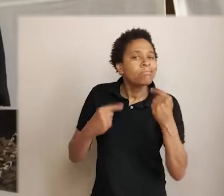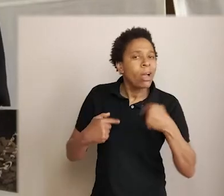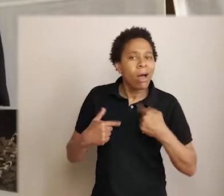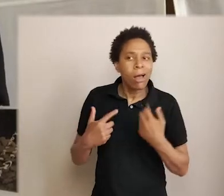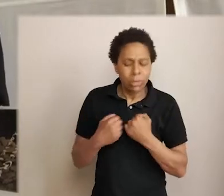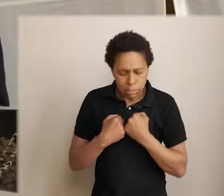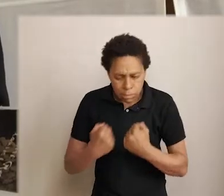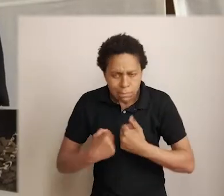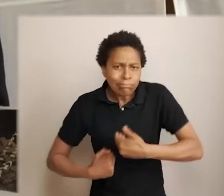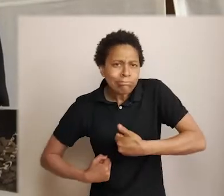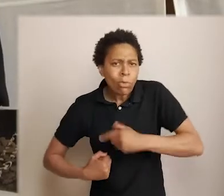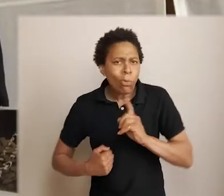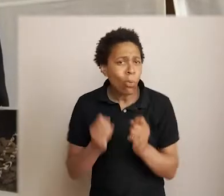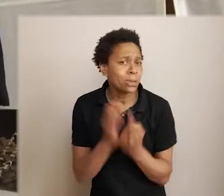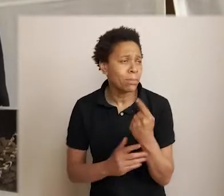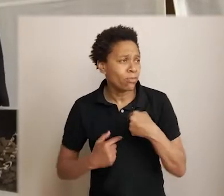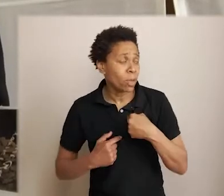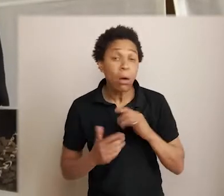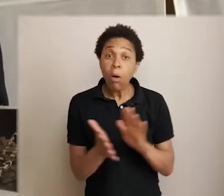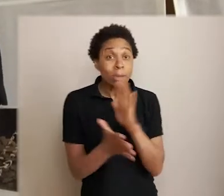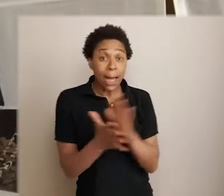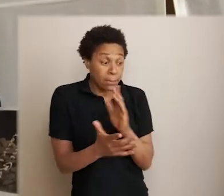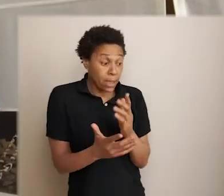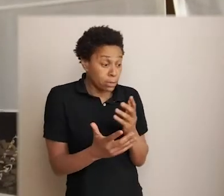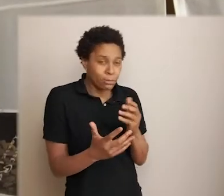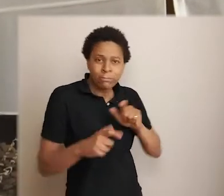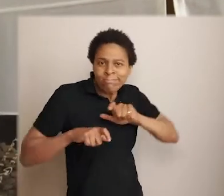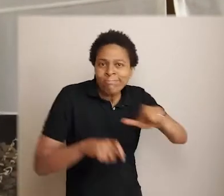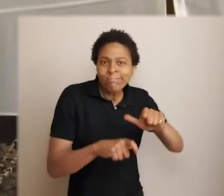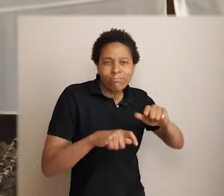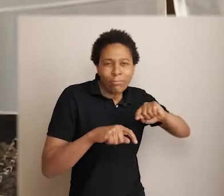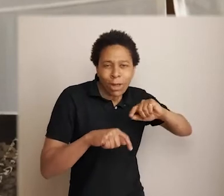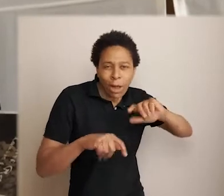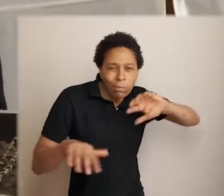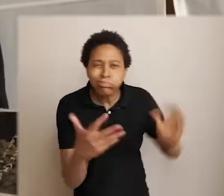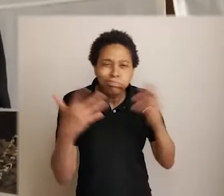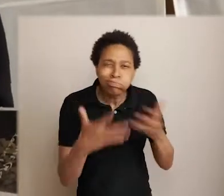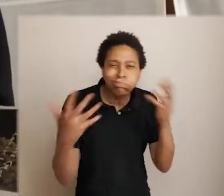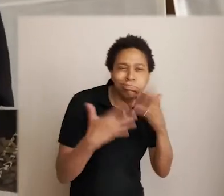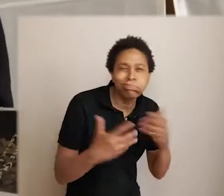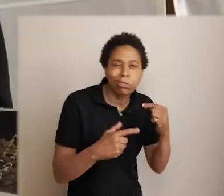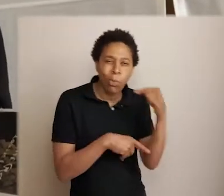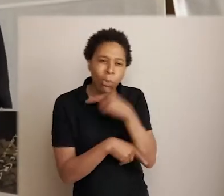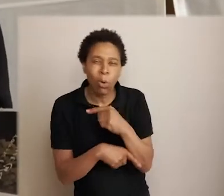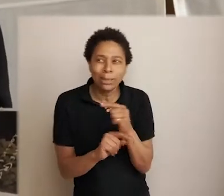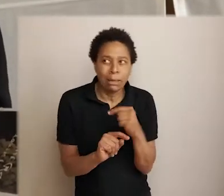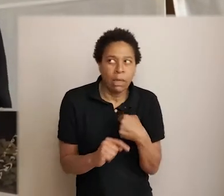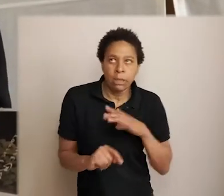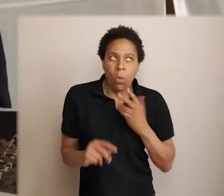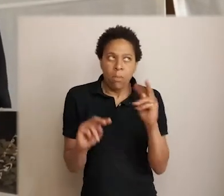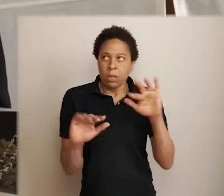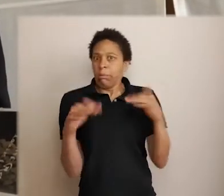I was happy to play with boys' toys and get boys' toys and be happy about it. But what I was doing in my own head was creating